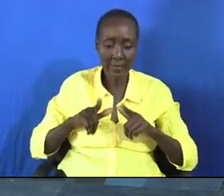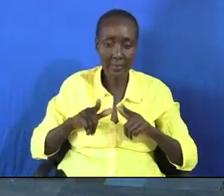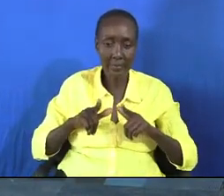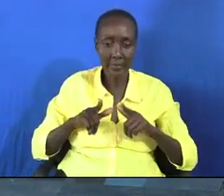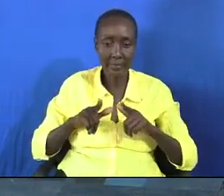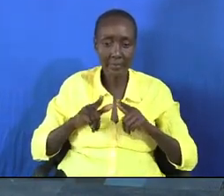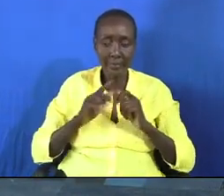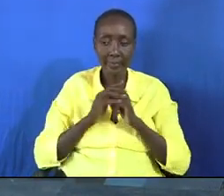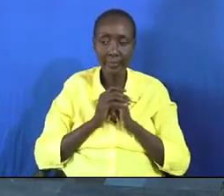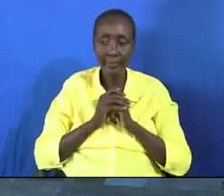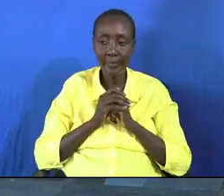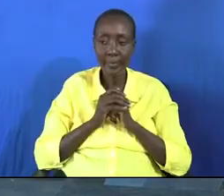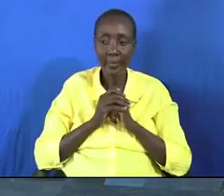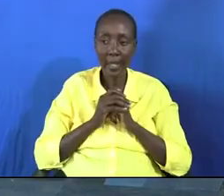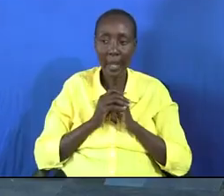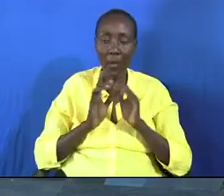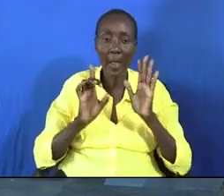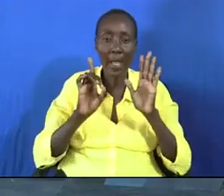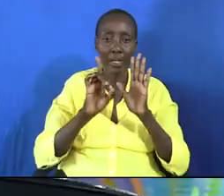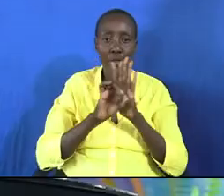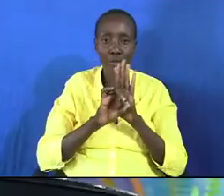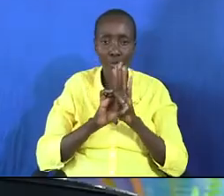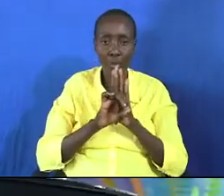When now in Deuteronomy